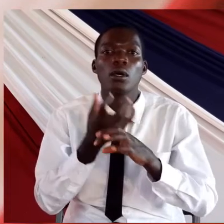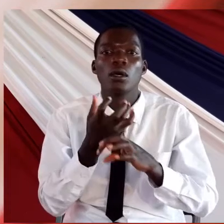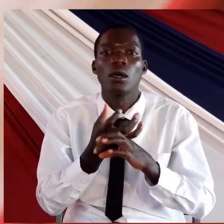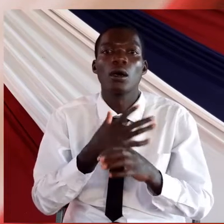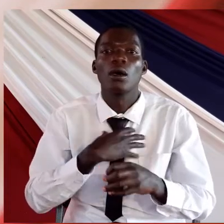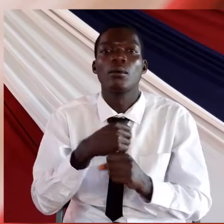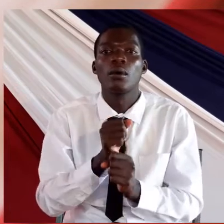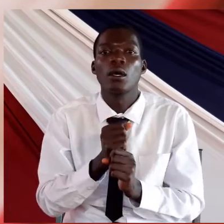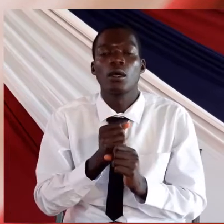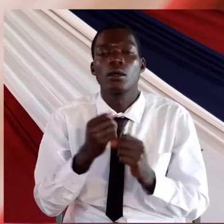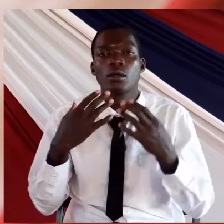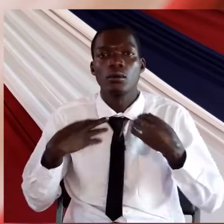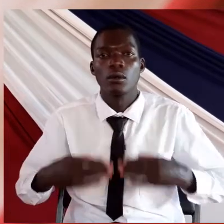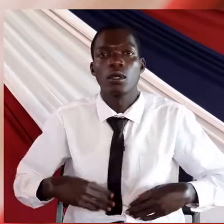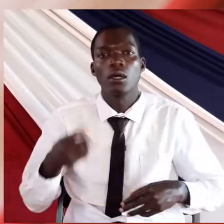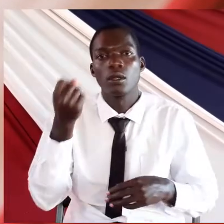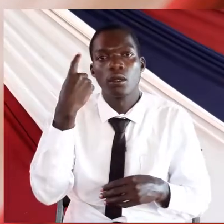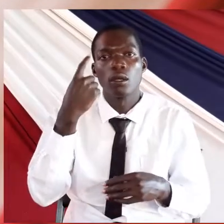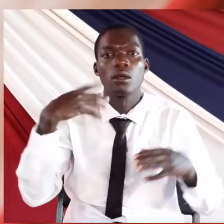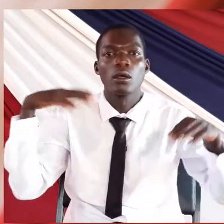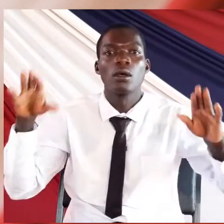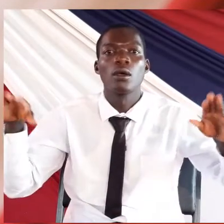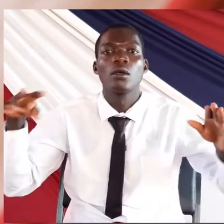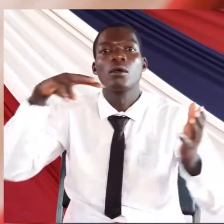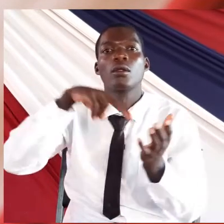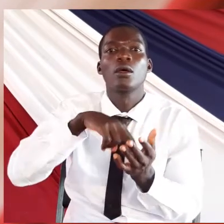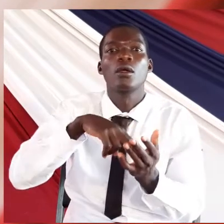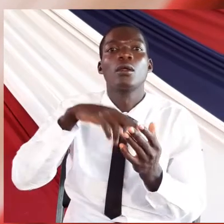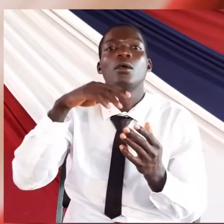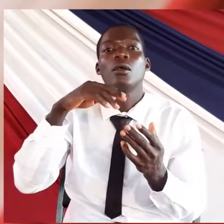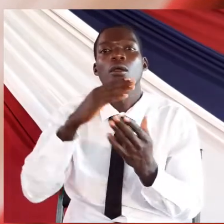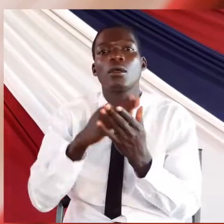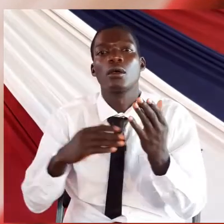make somebody to understand that the angel is standing at some point.